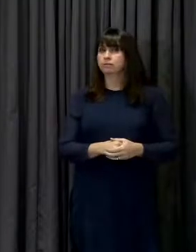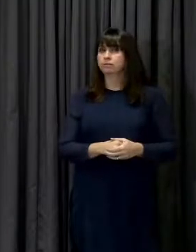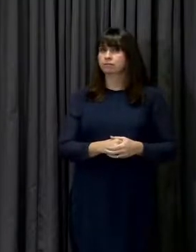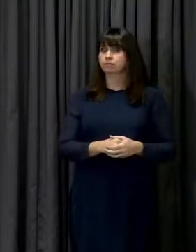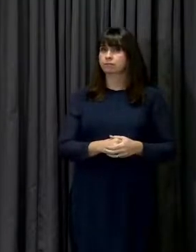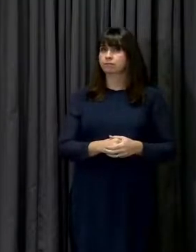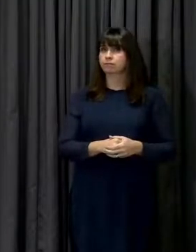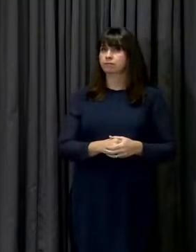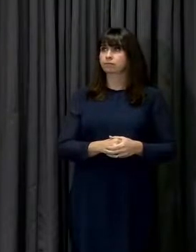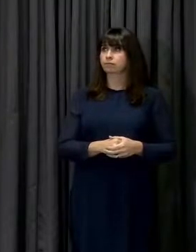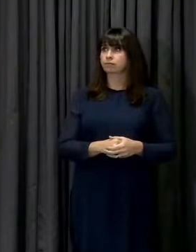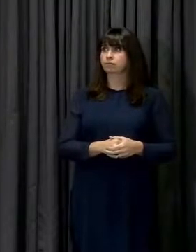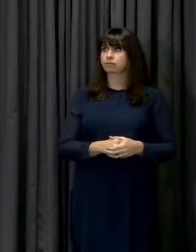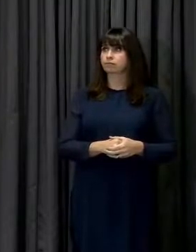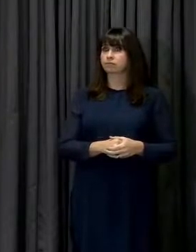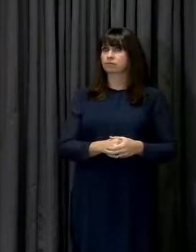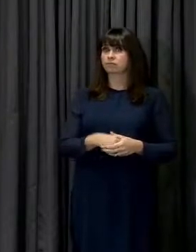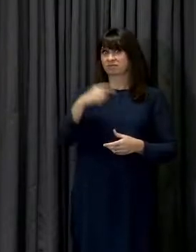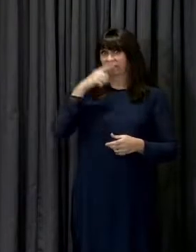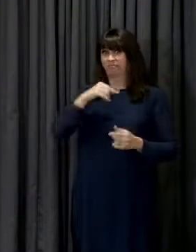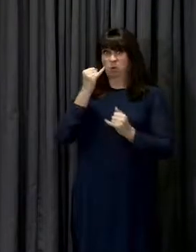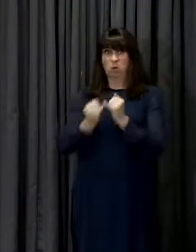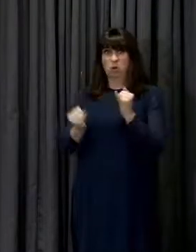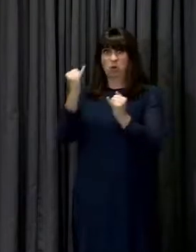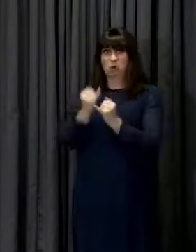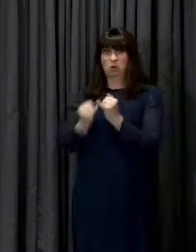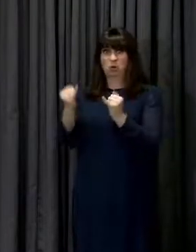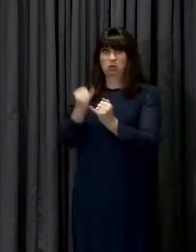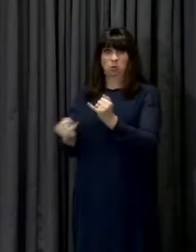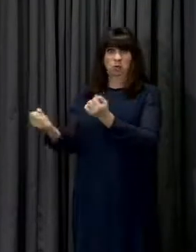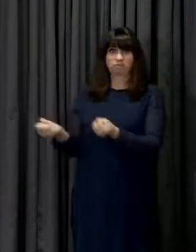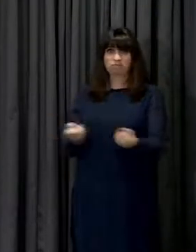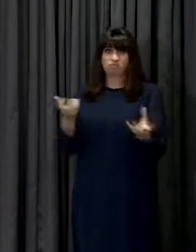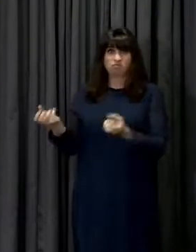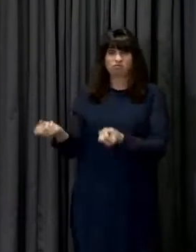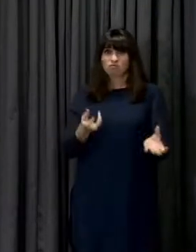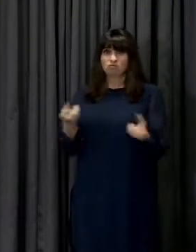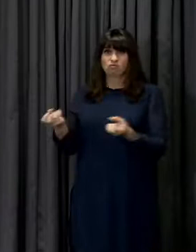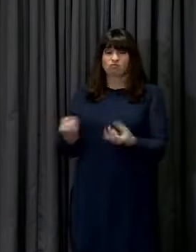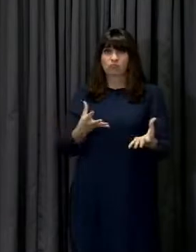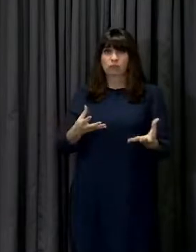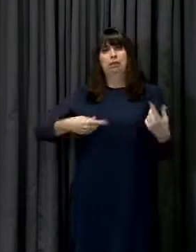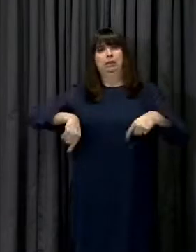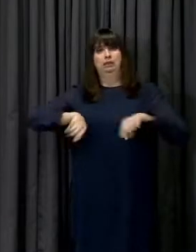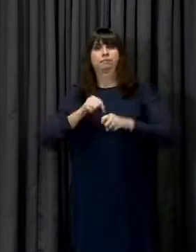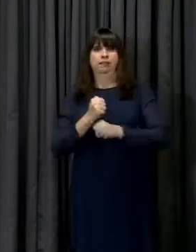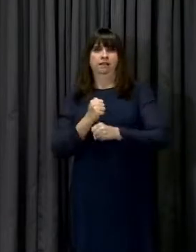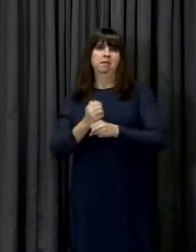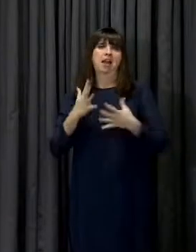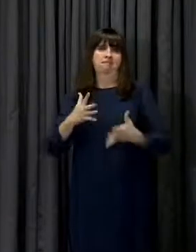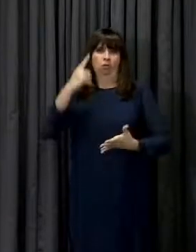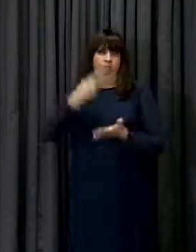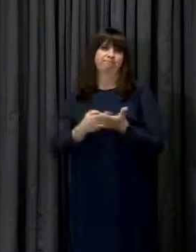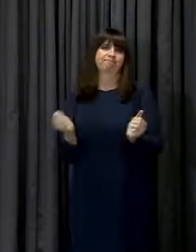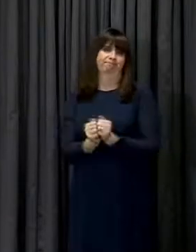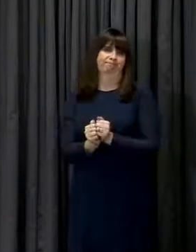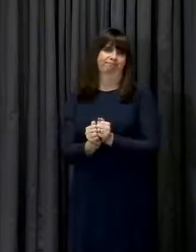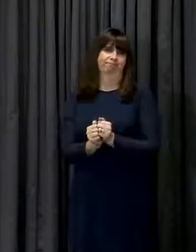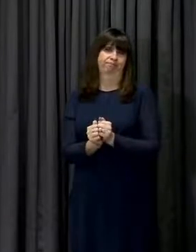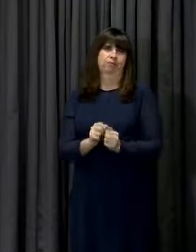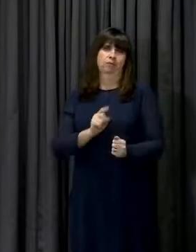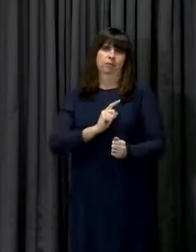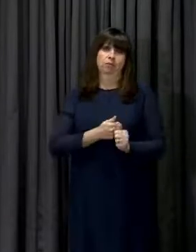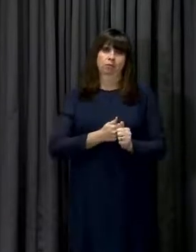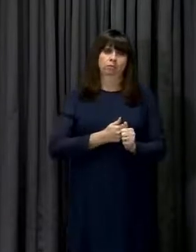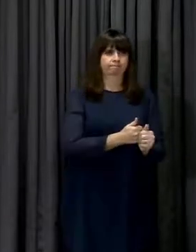coronavirus admissions, we will need to consider what action we can take and may need to take to support the